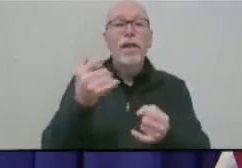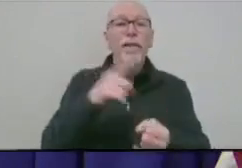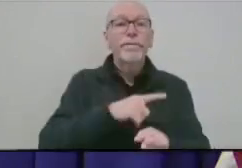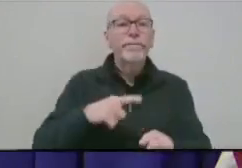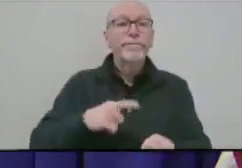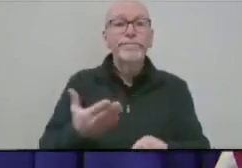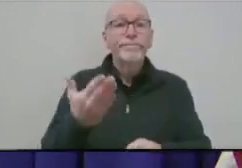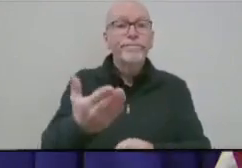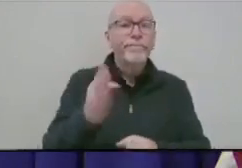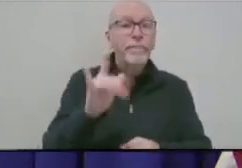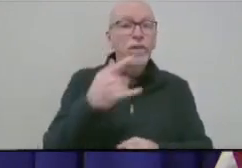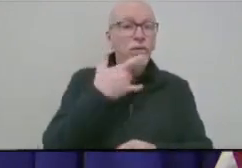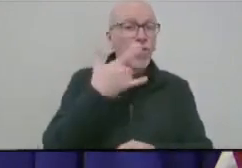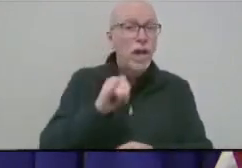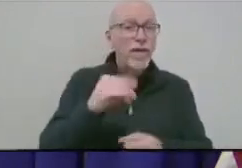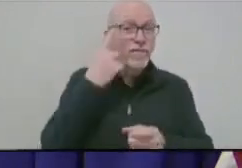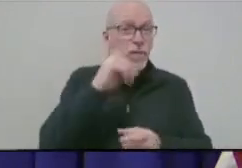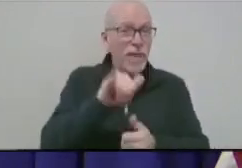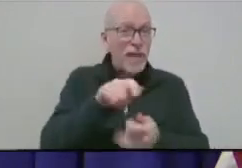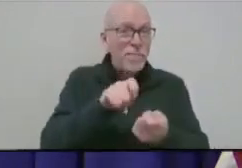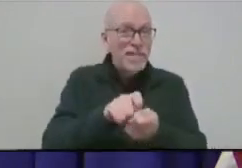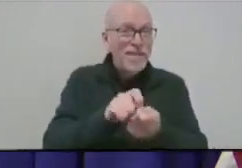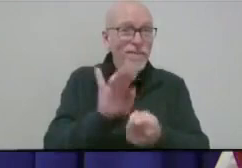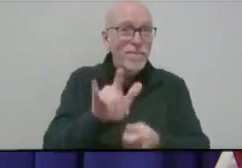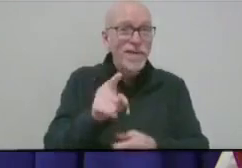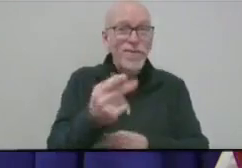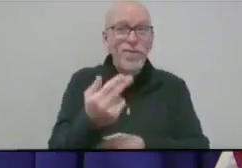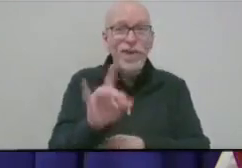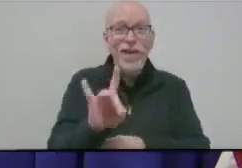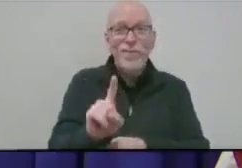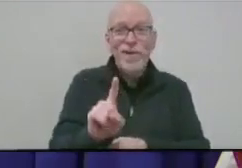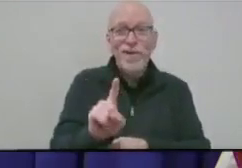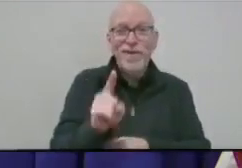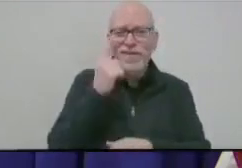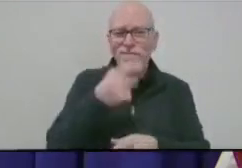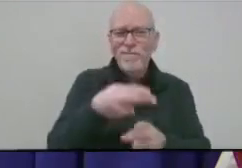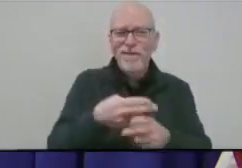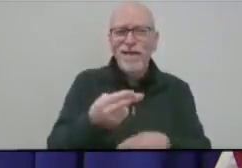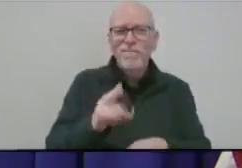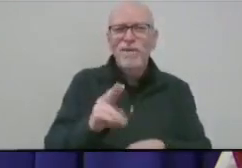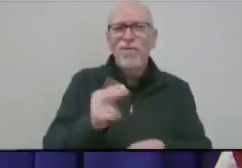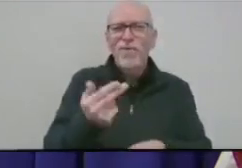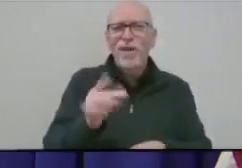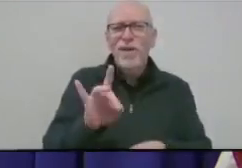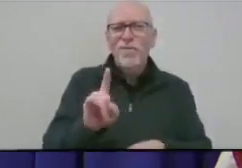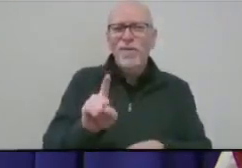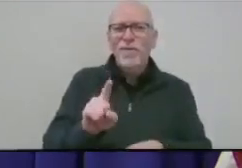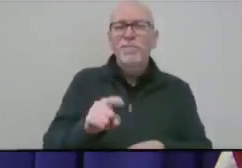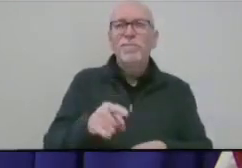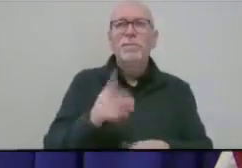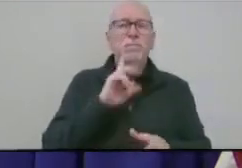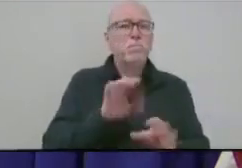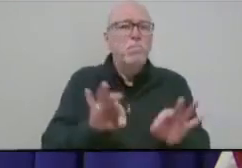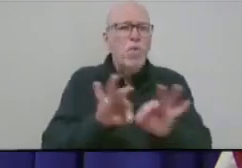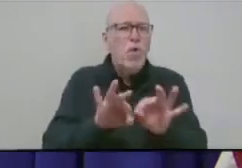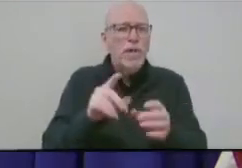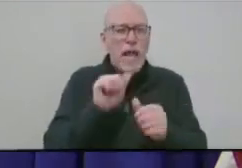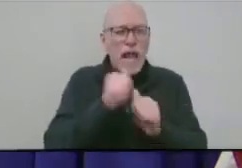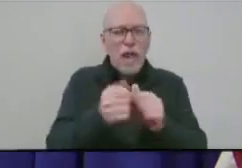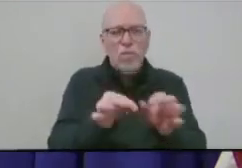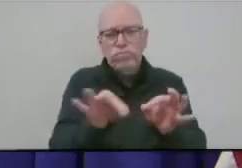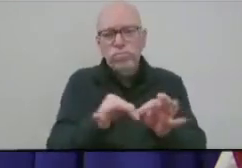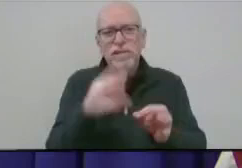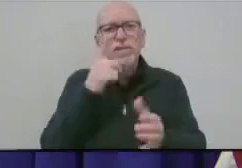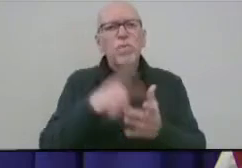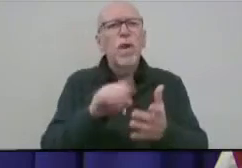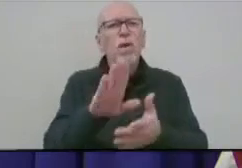in that particular bill that you're referring to, 1381, I think you've mentioned, will be very important to see what the criteria